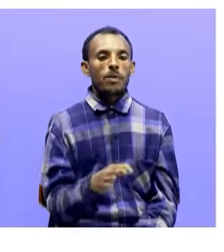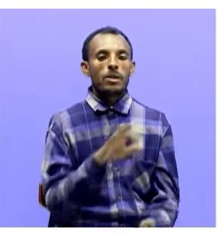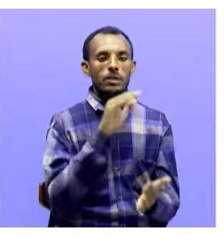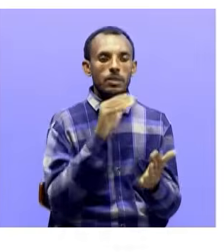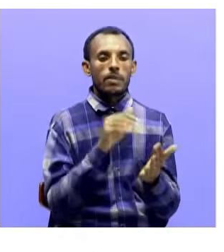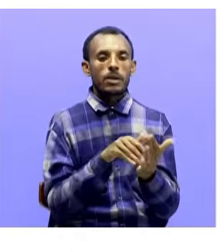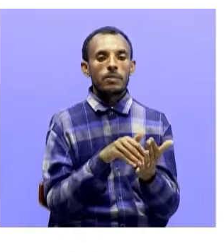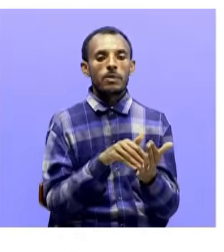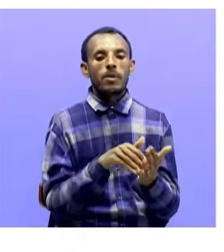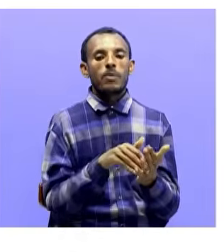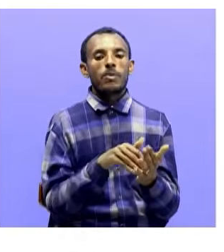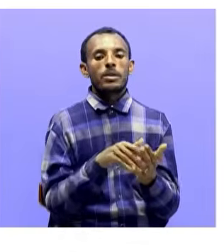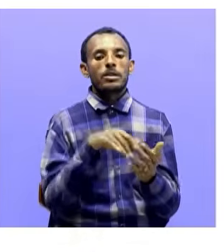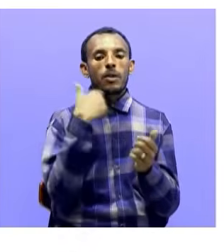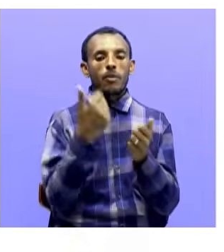of the following